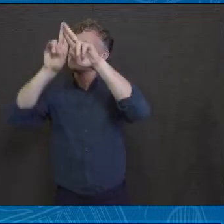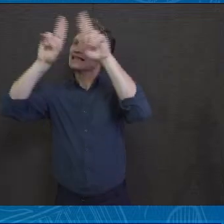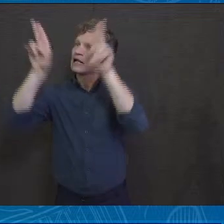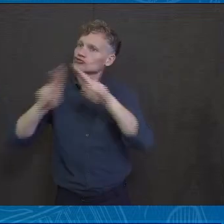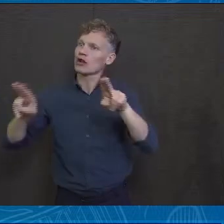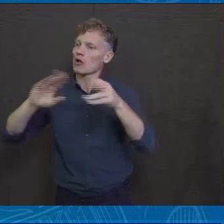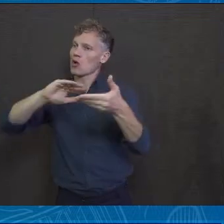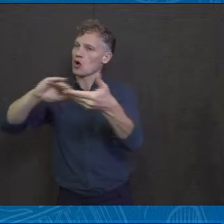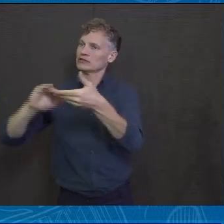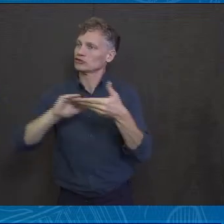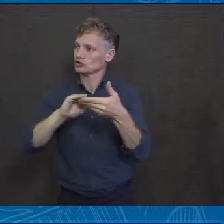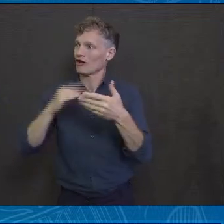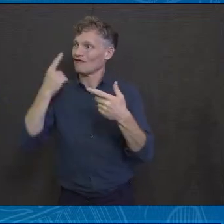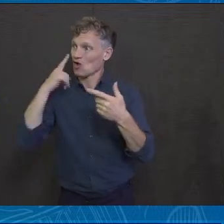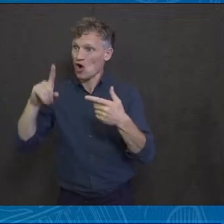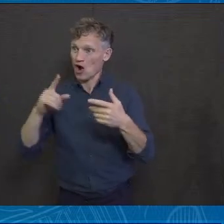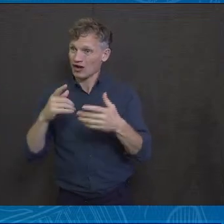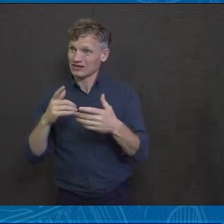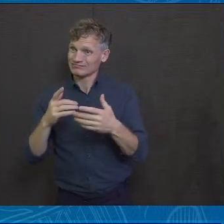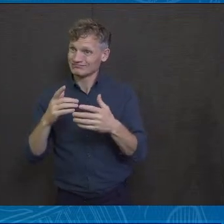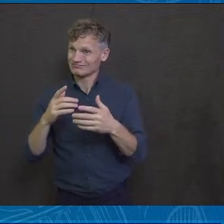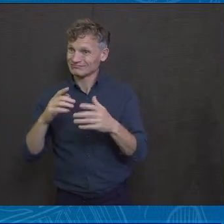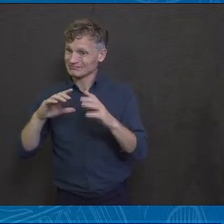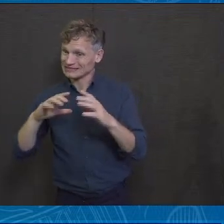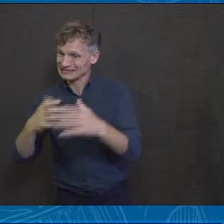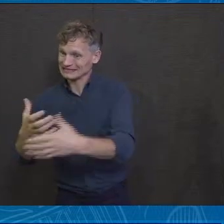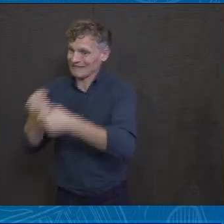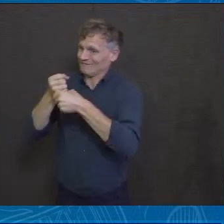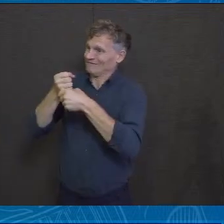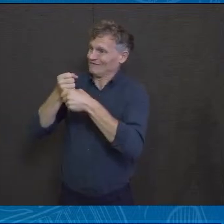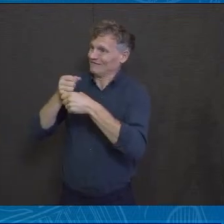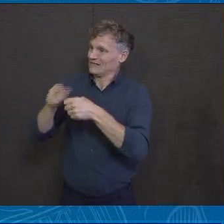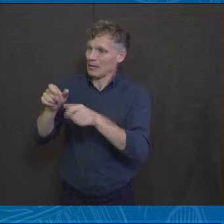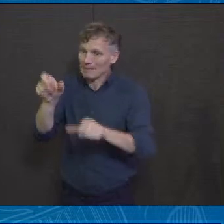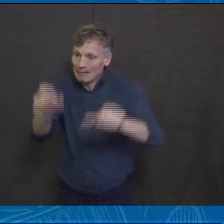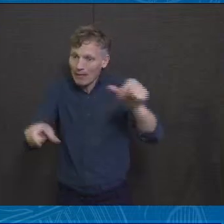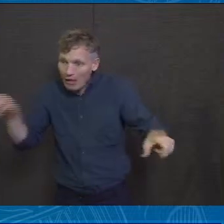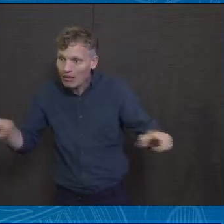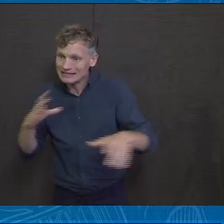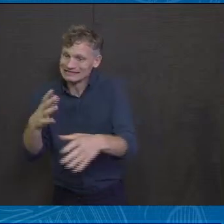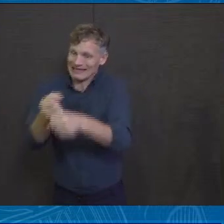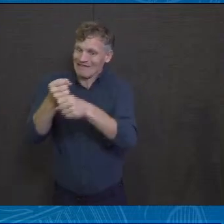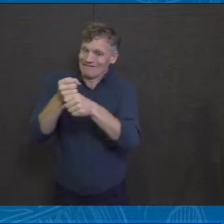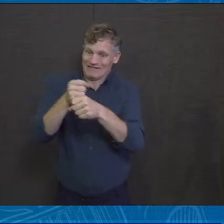local people, to save our community, and also for the AA,